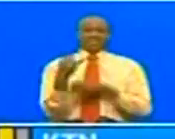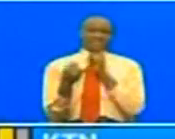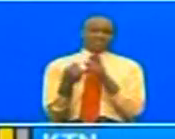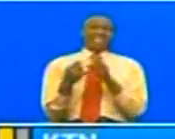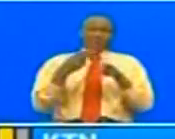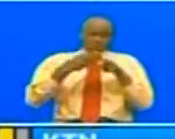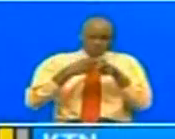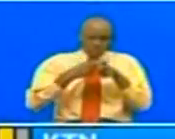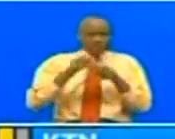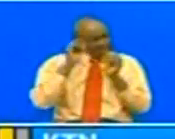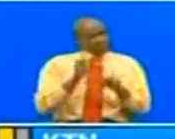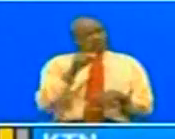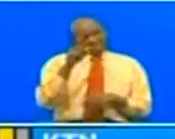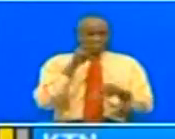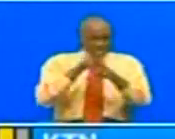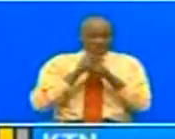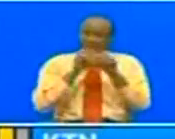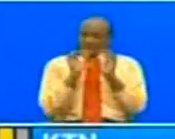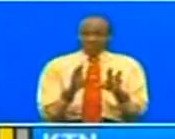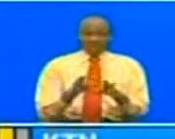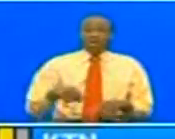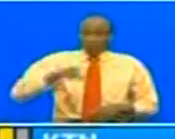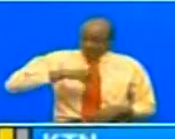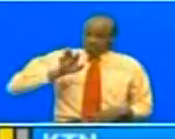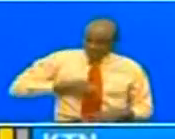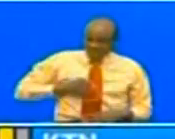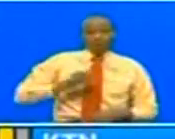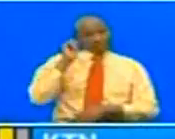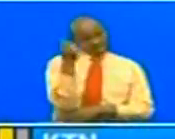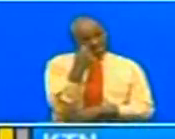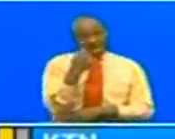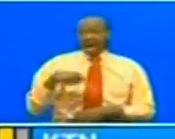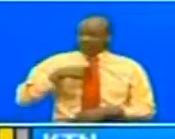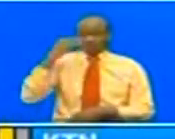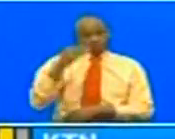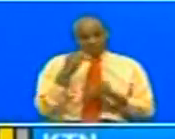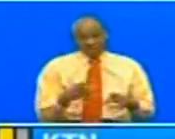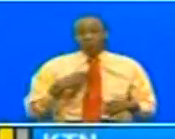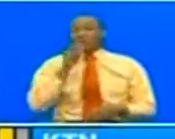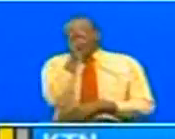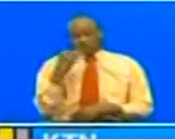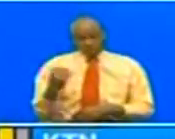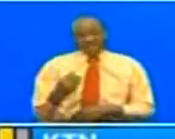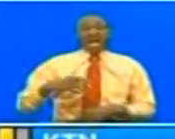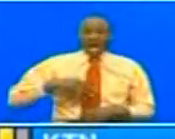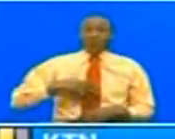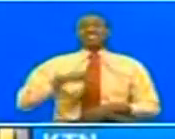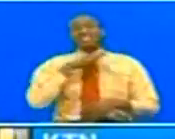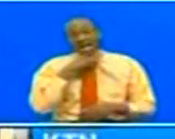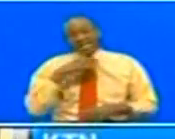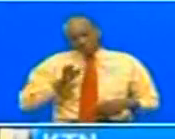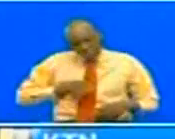very soon, if they don't watch out, we, the women of this nation, will not stop and watch our children and our